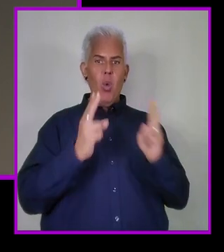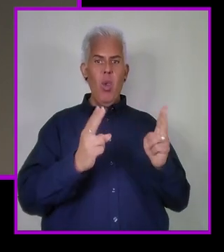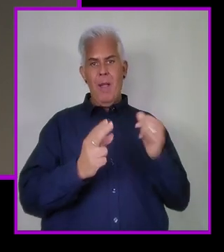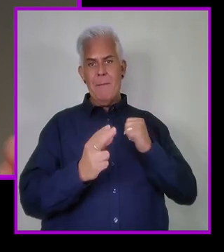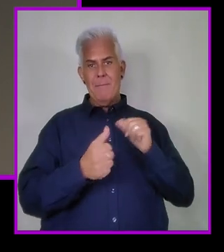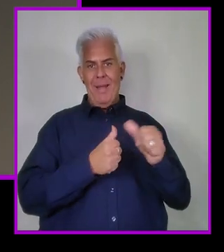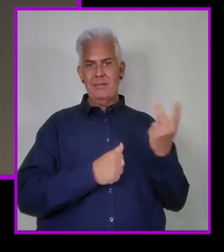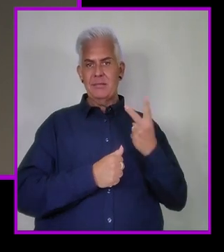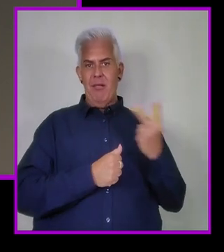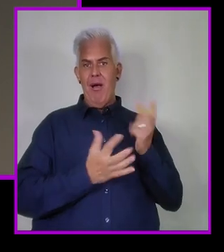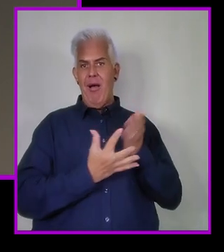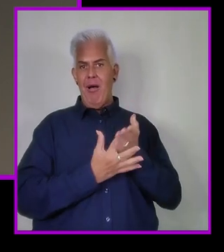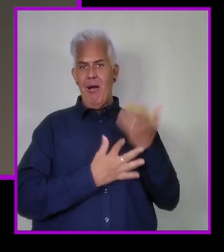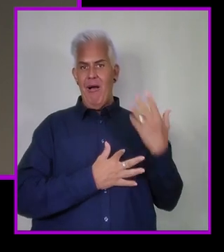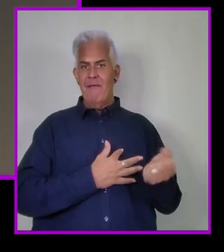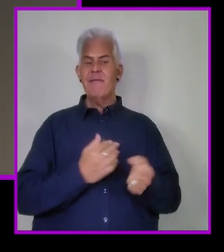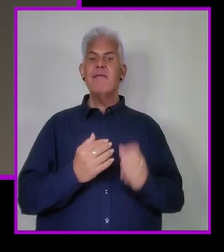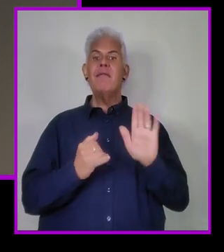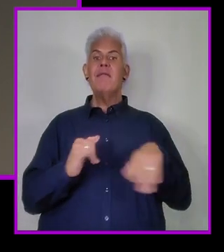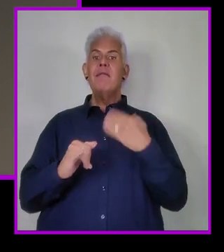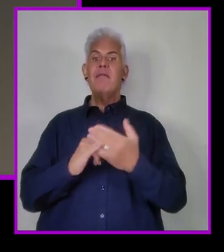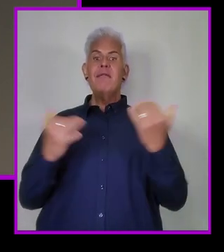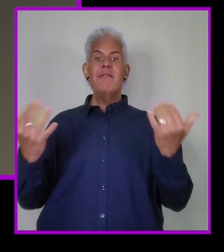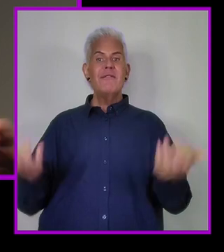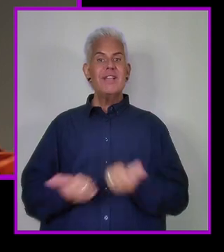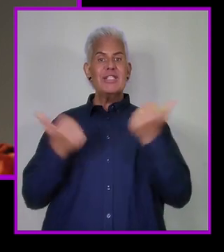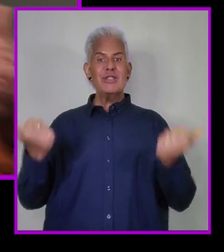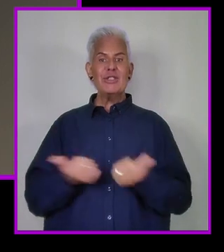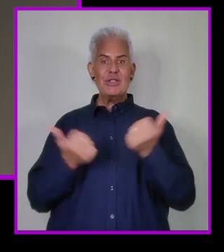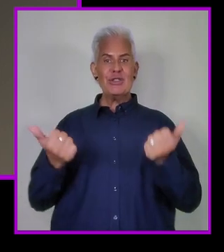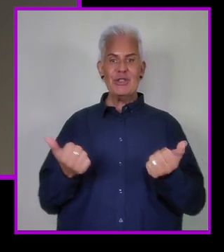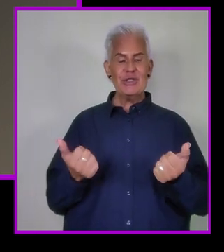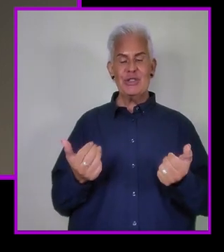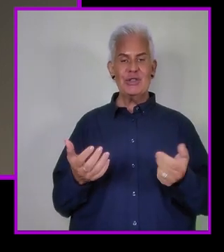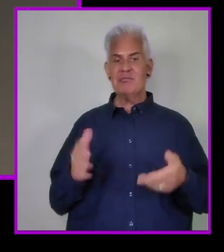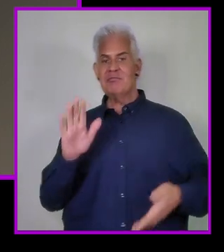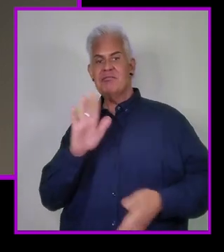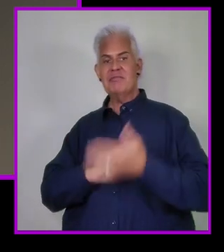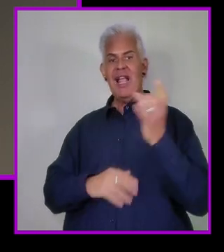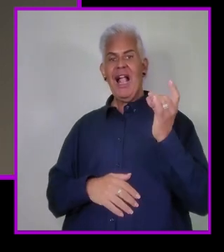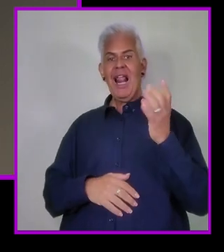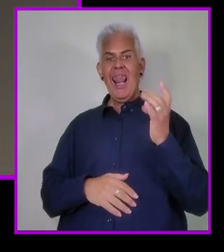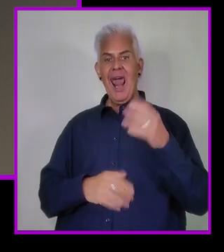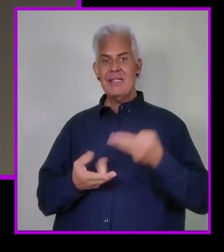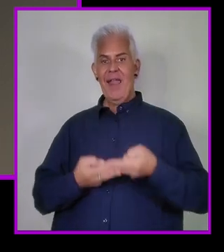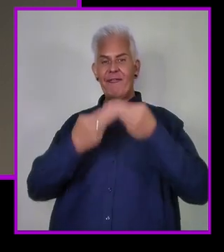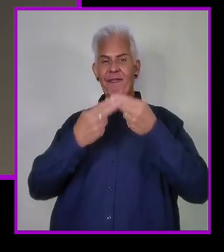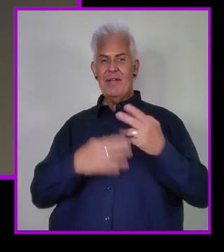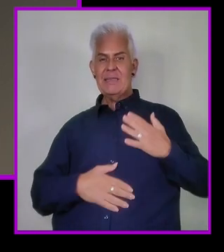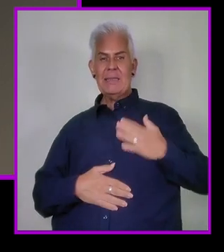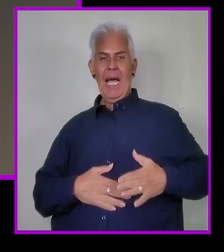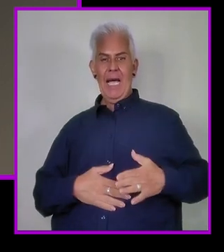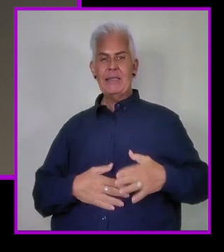for David and I attending. And at the end of the ceremony, we were kind of whisked out to the glass lift on the side of the